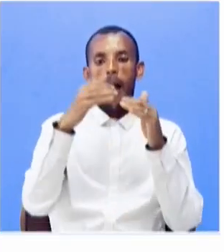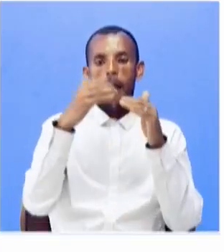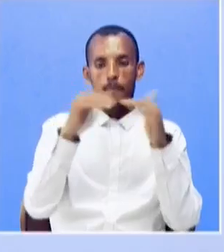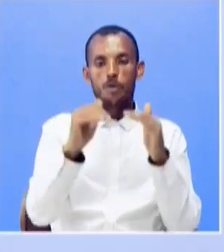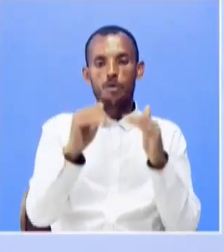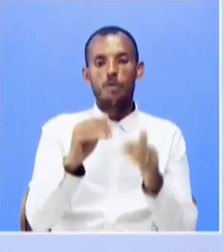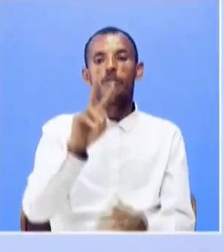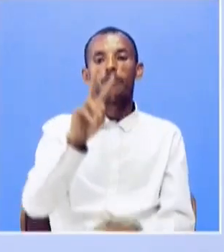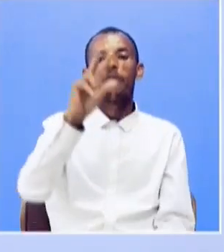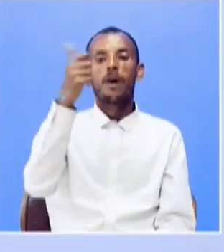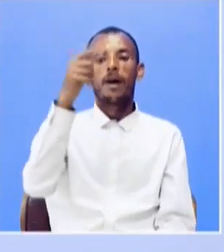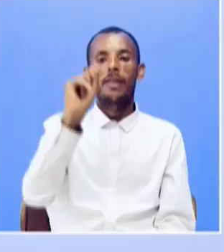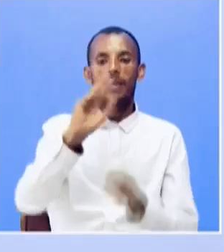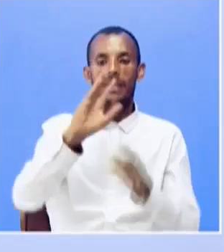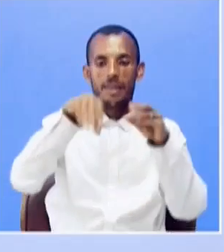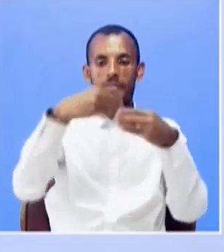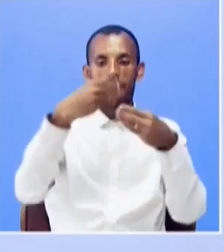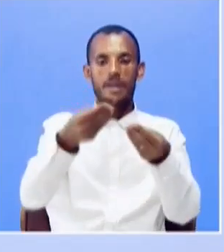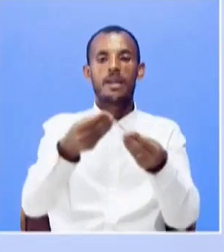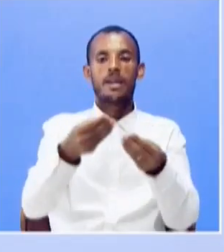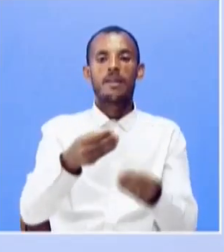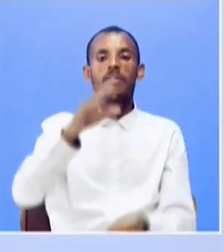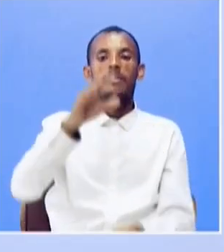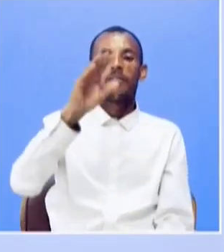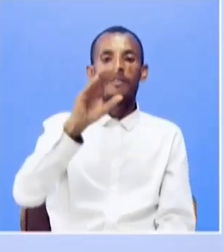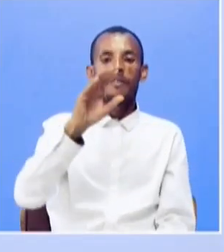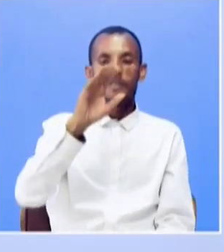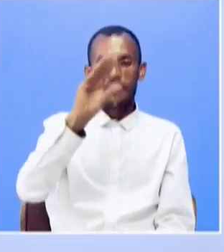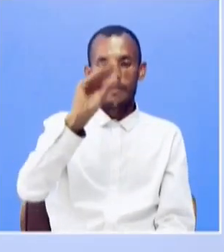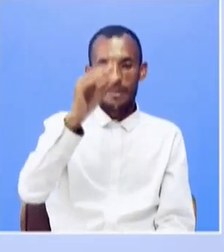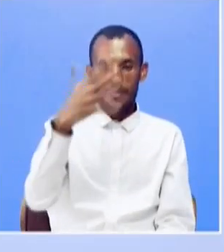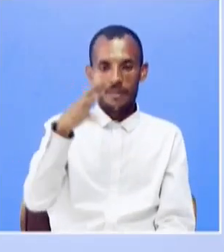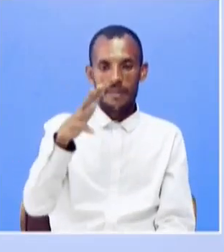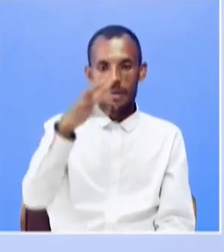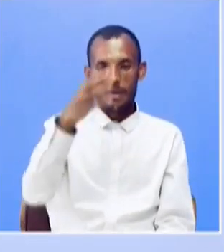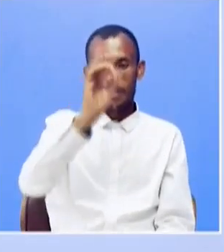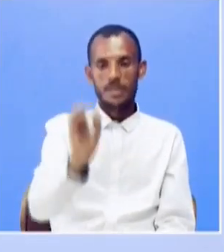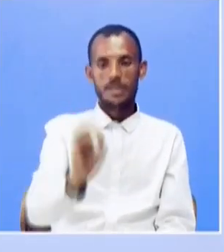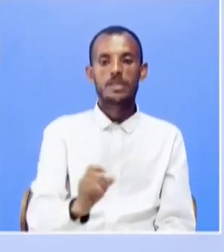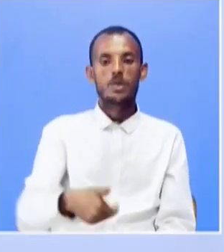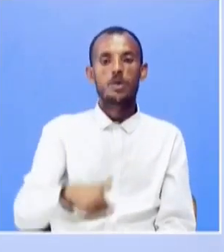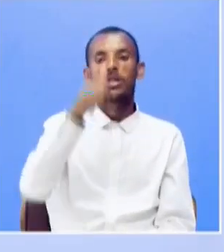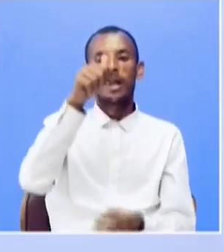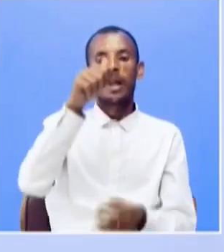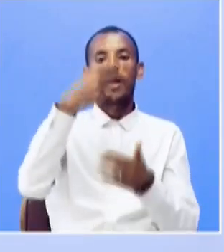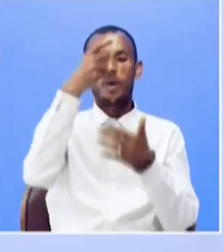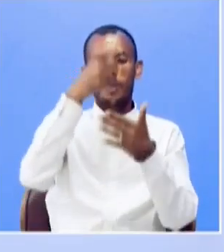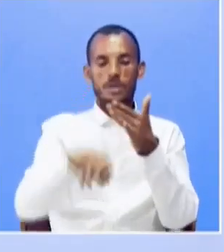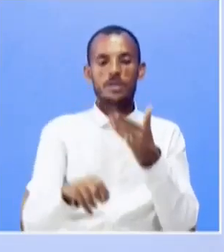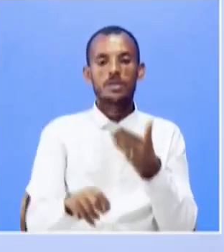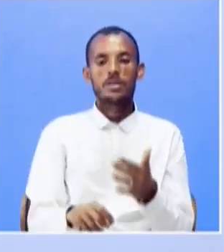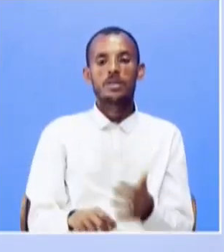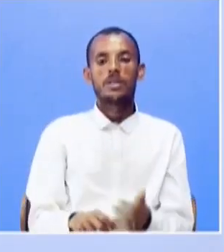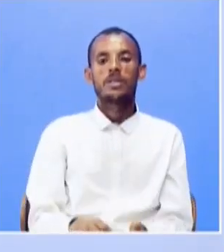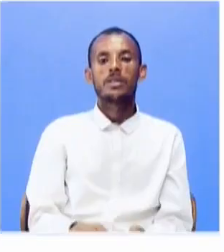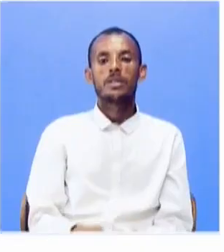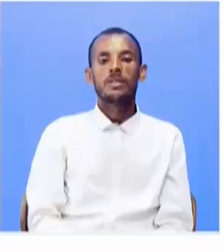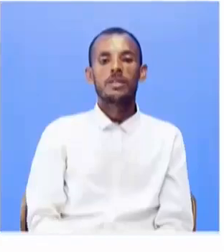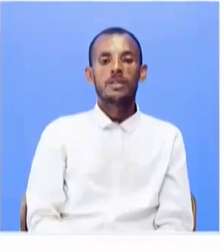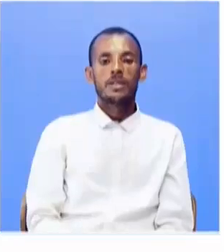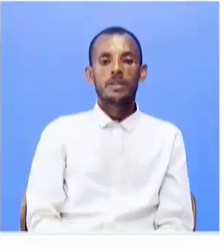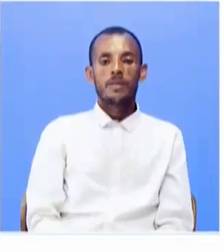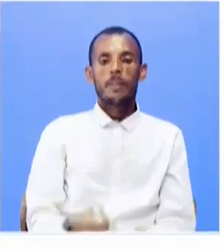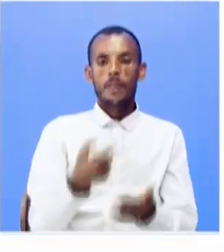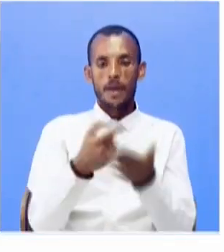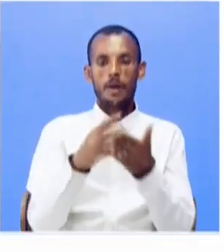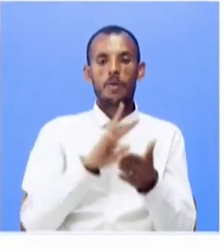VAT is given by this 15% of the original cost. So here